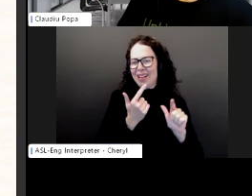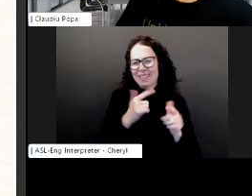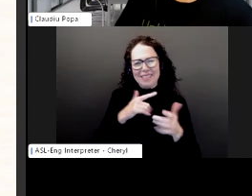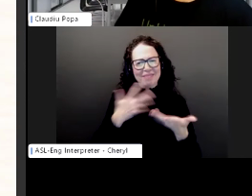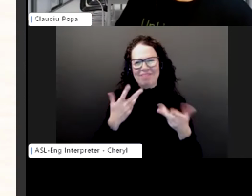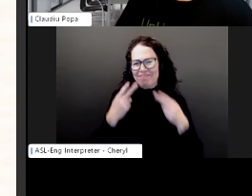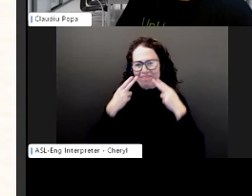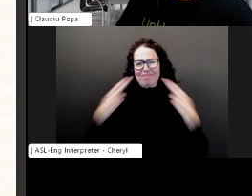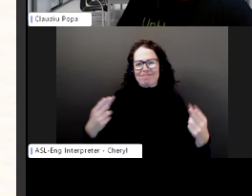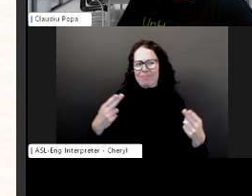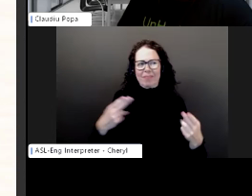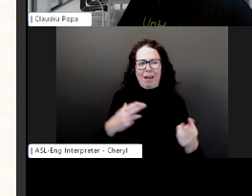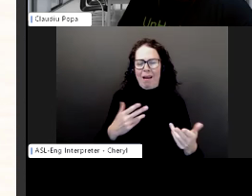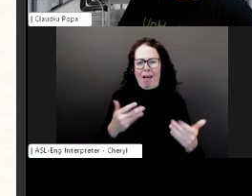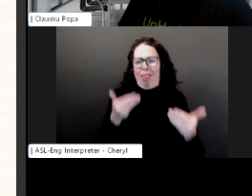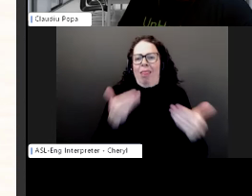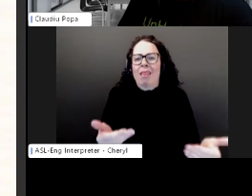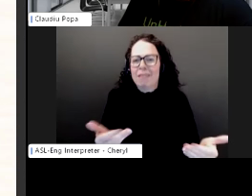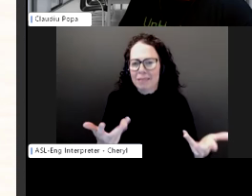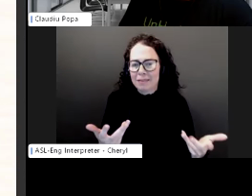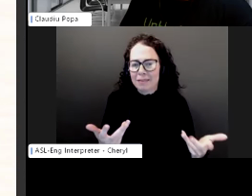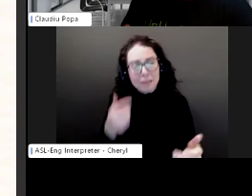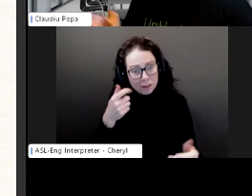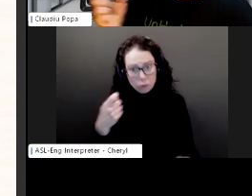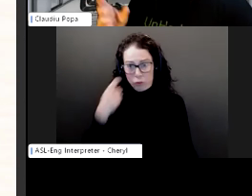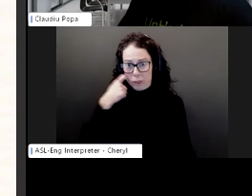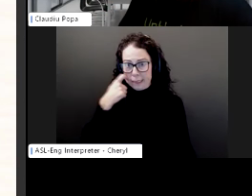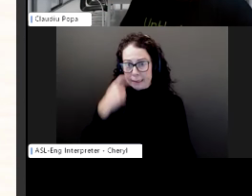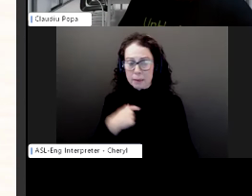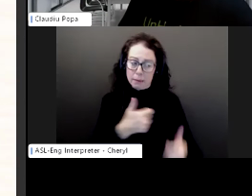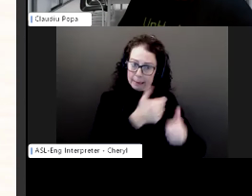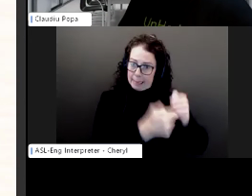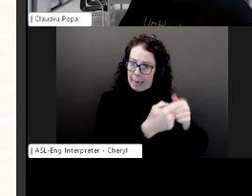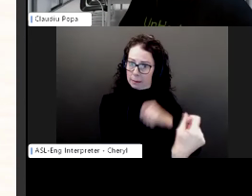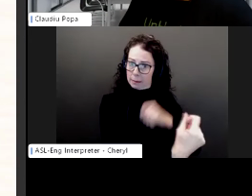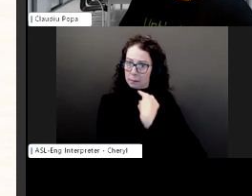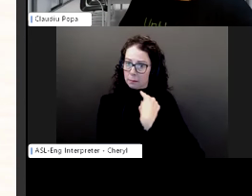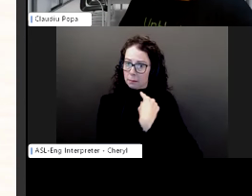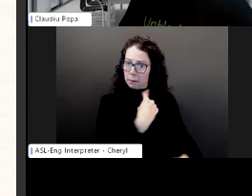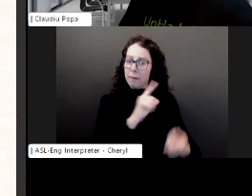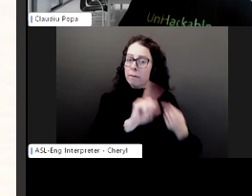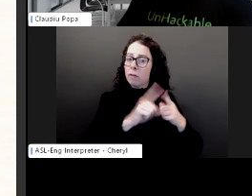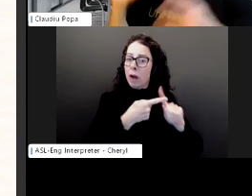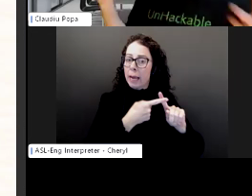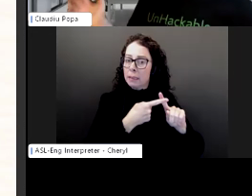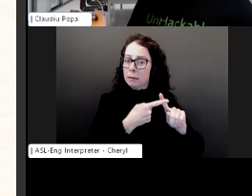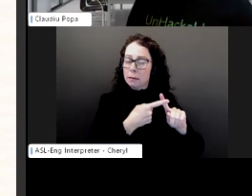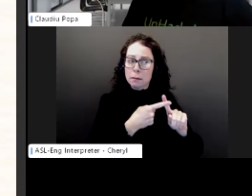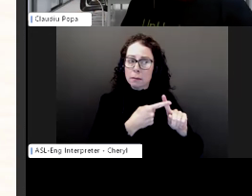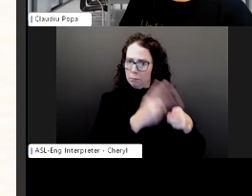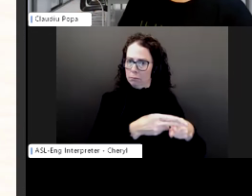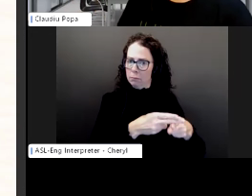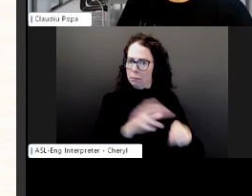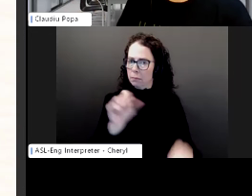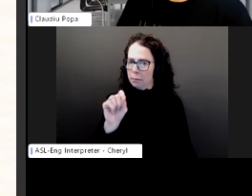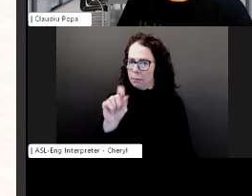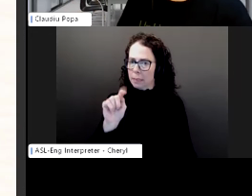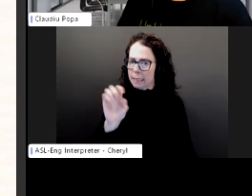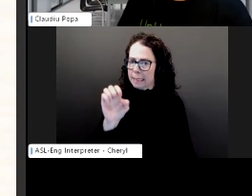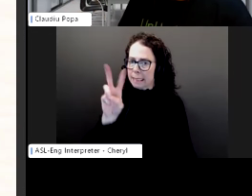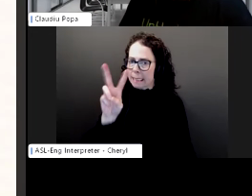a text message from somebody who looked like a friend, and it came from Steve. And everybody knows a person